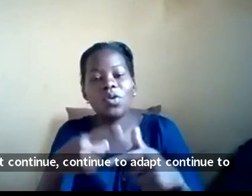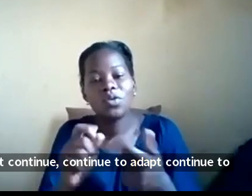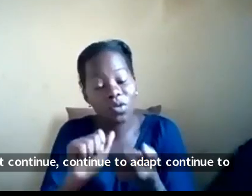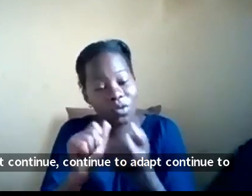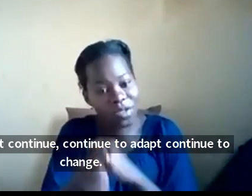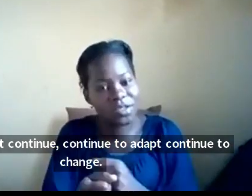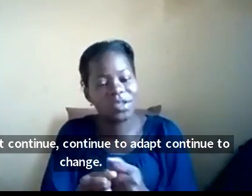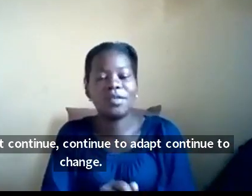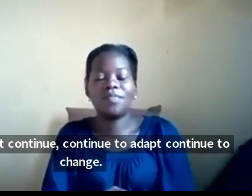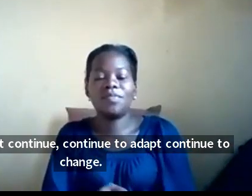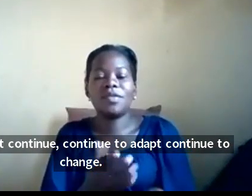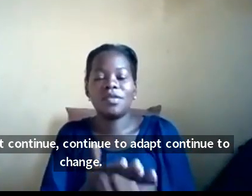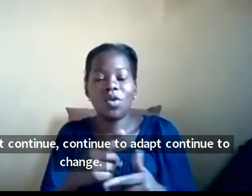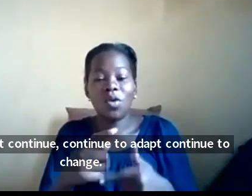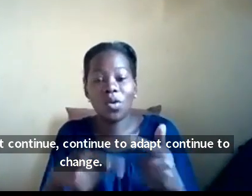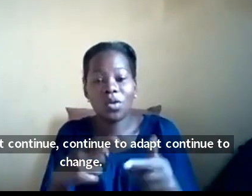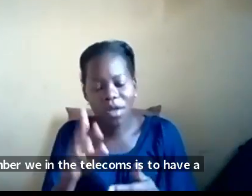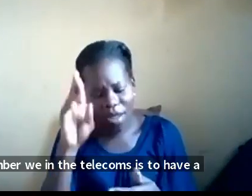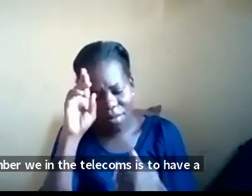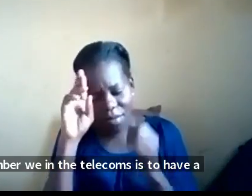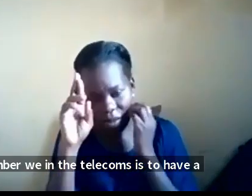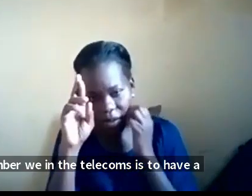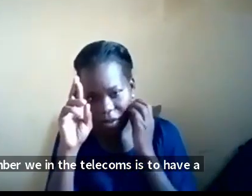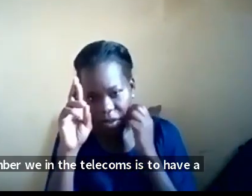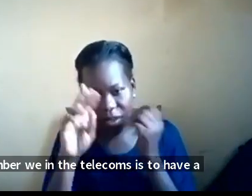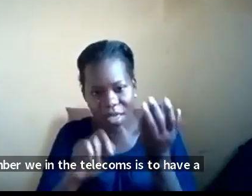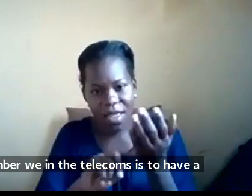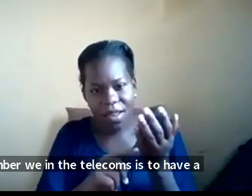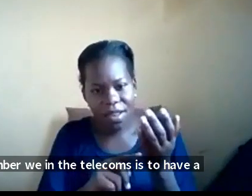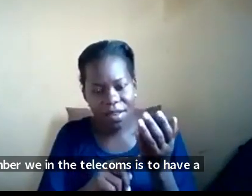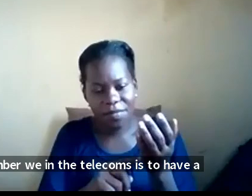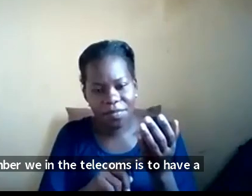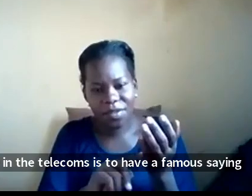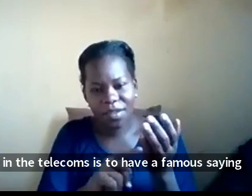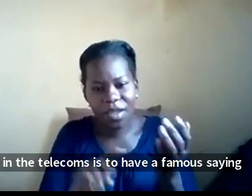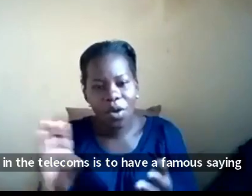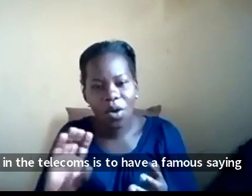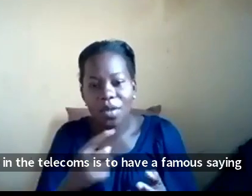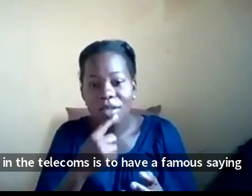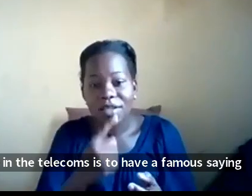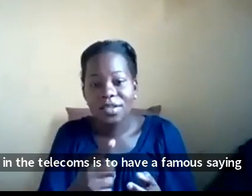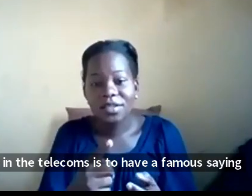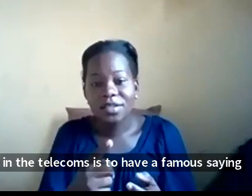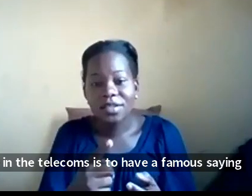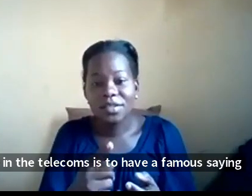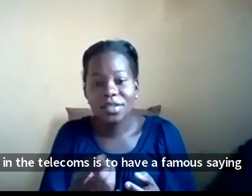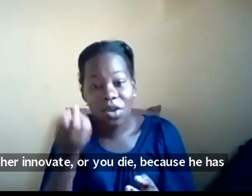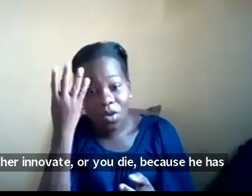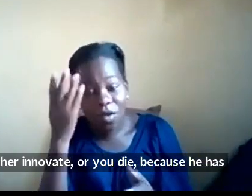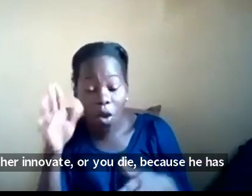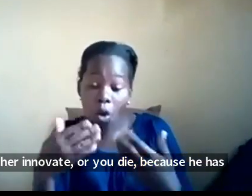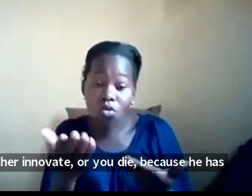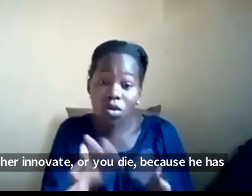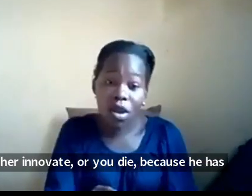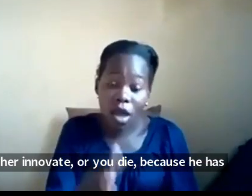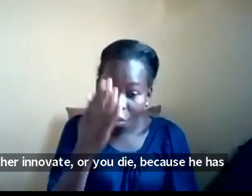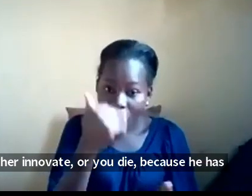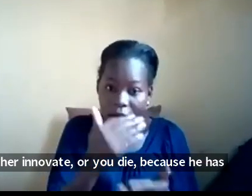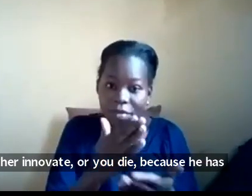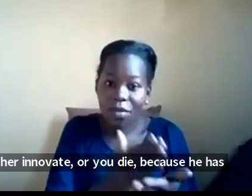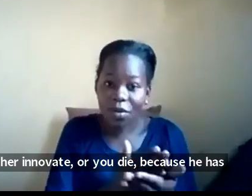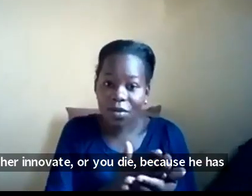we in the telecoms, we used to have a famous saying that you either innovate or you die, because yes, or we die. If we